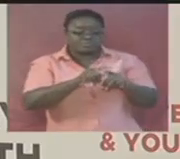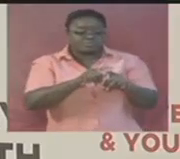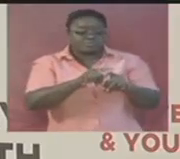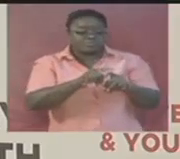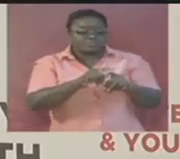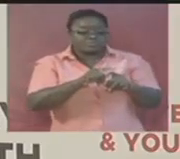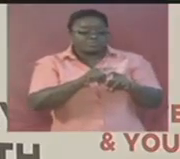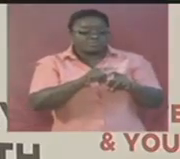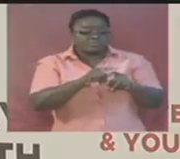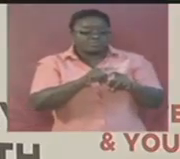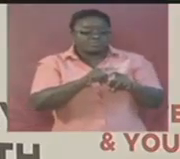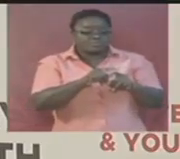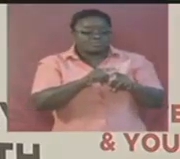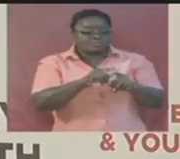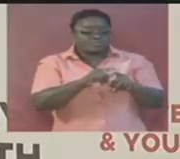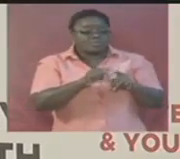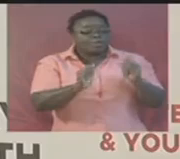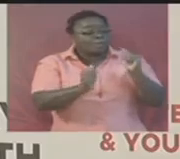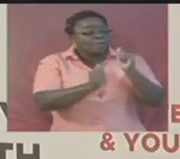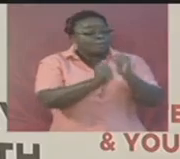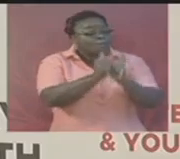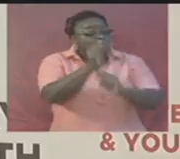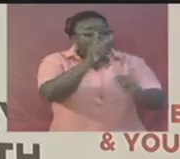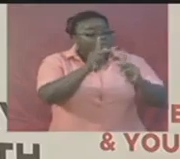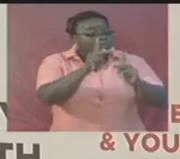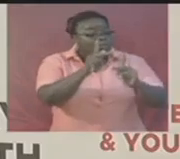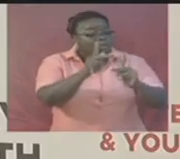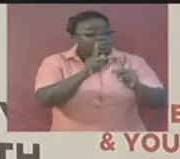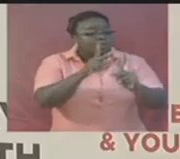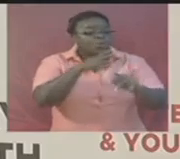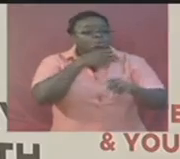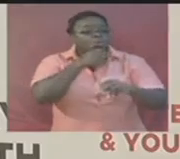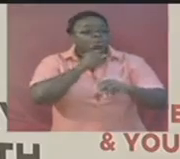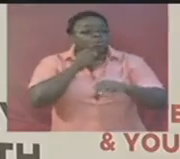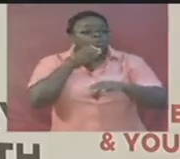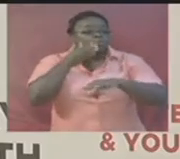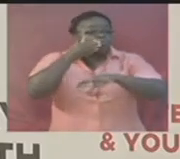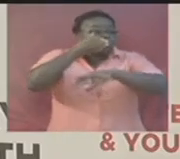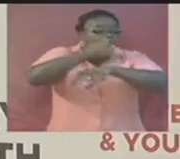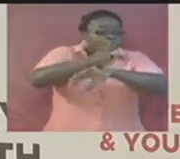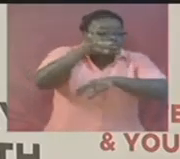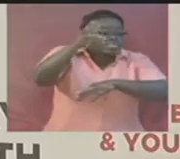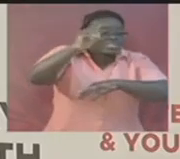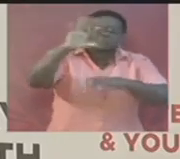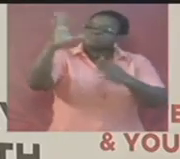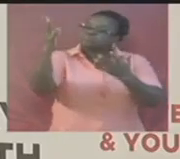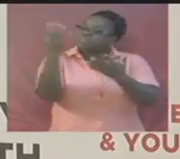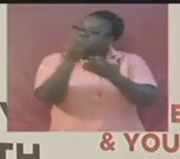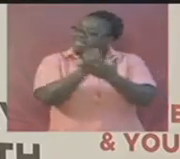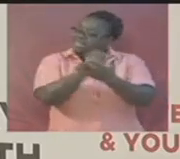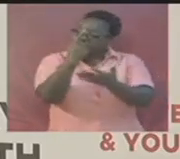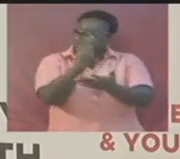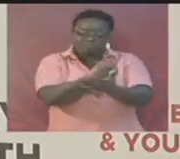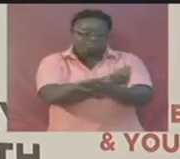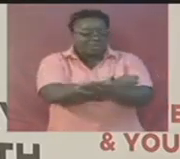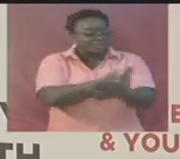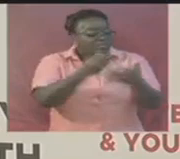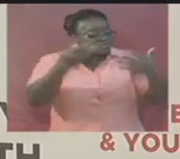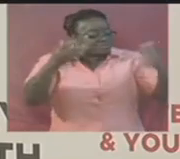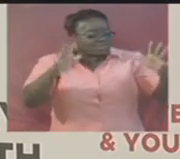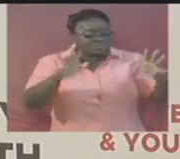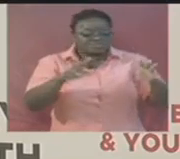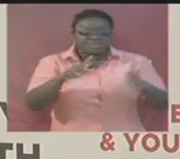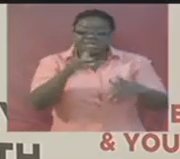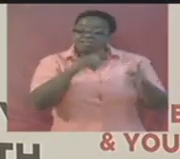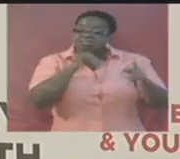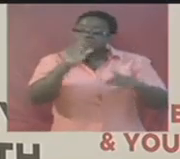is that they generally, because they're seeing that it is safe, and that the people who are vaccinated are not going into hospital,